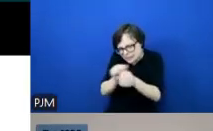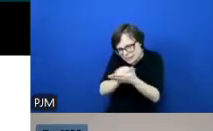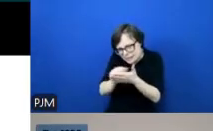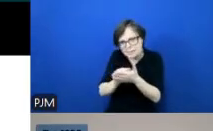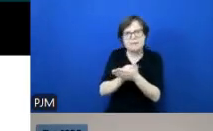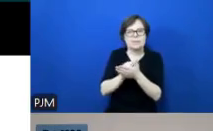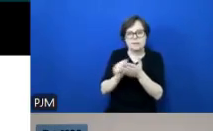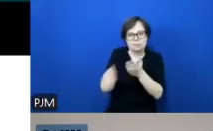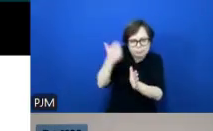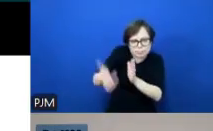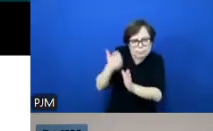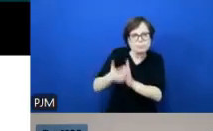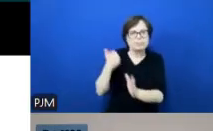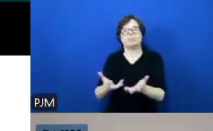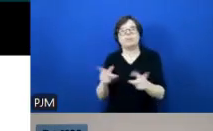audits,